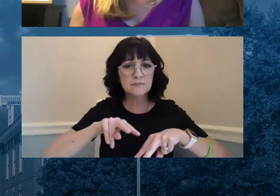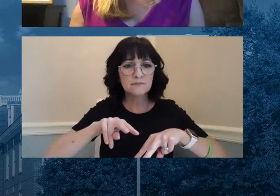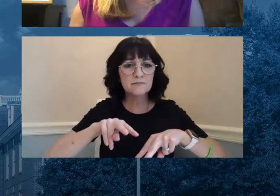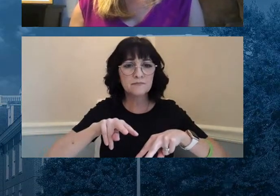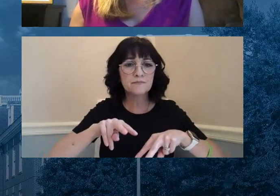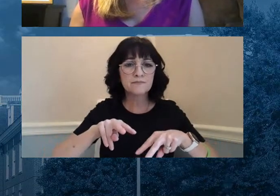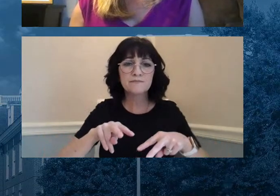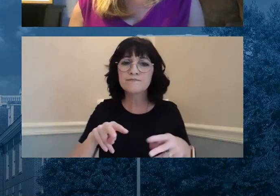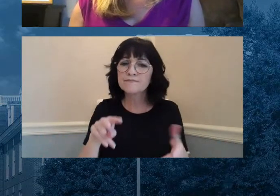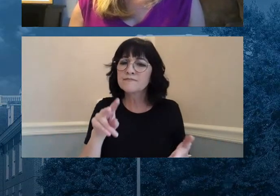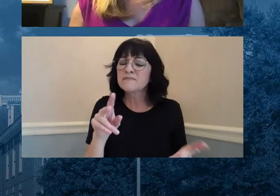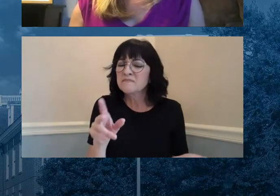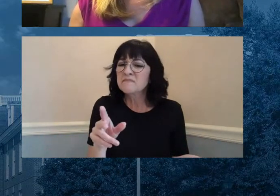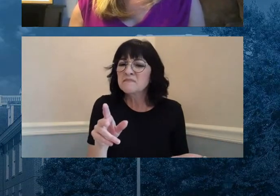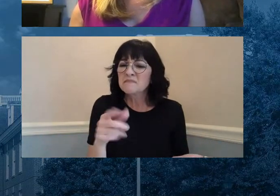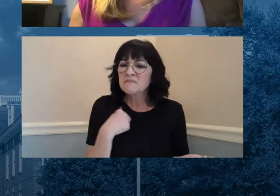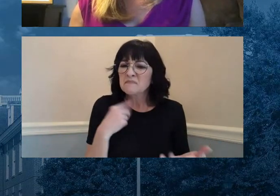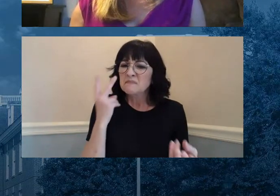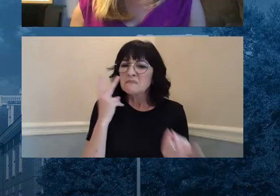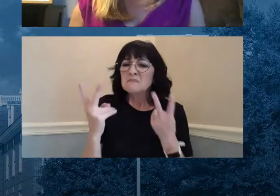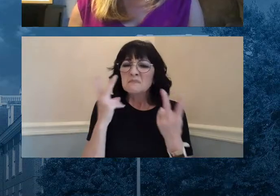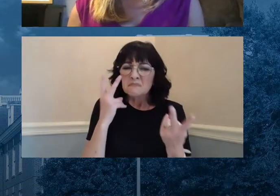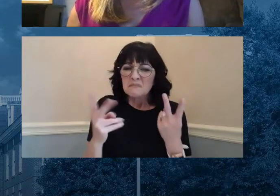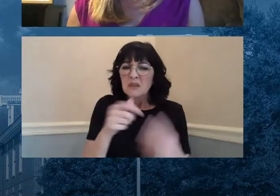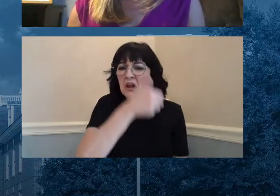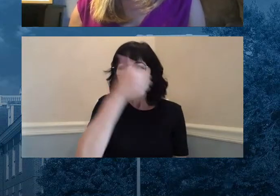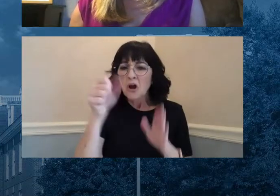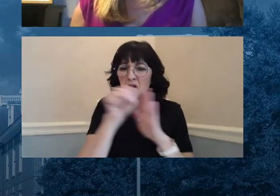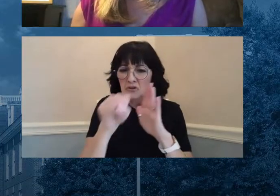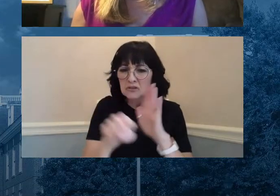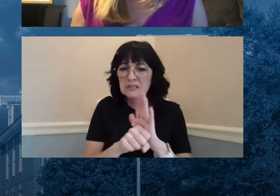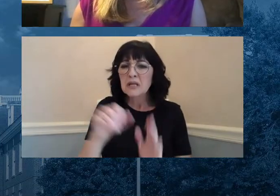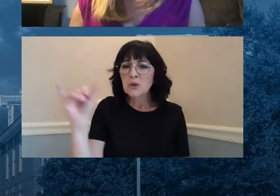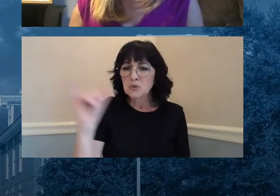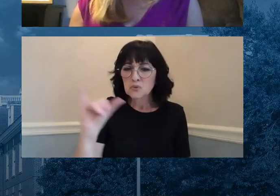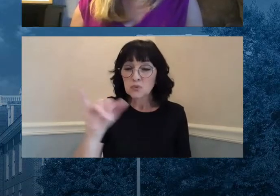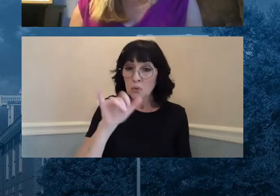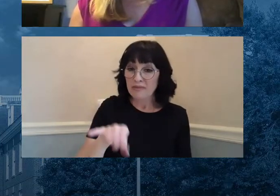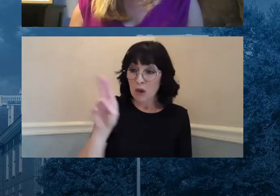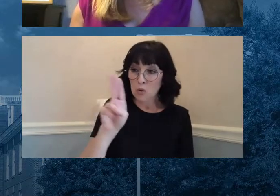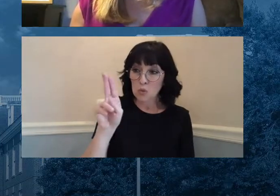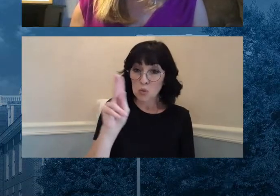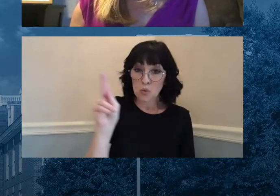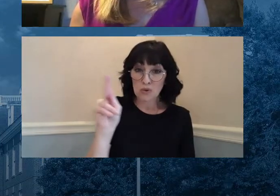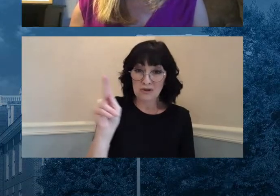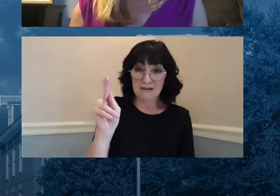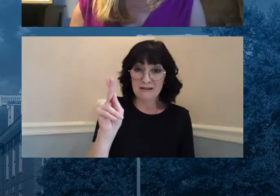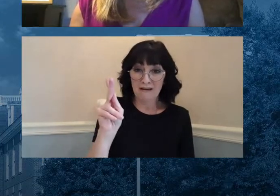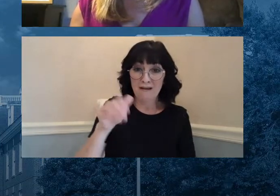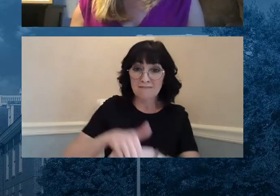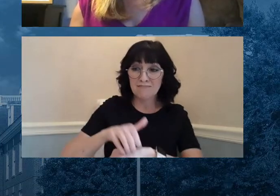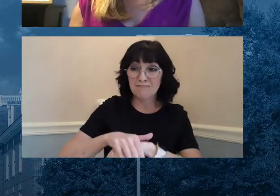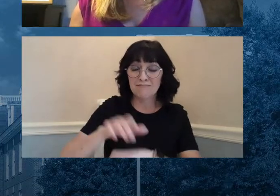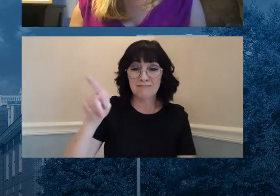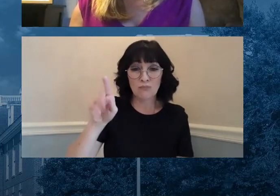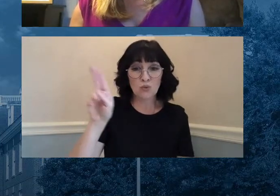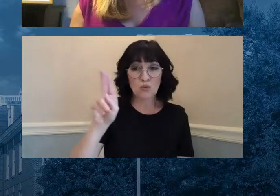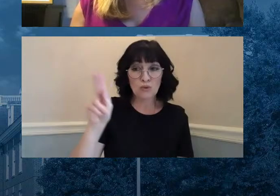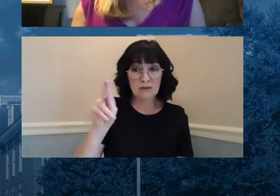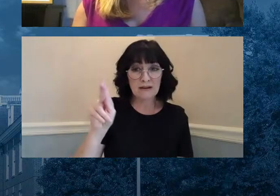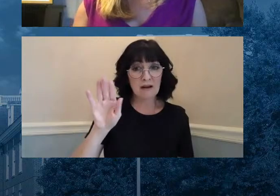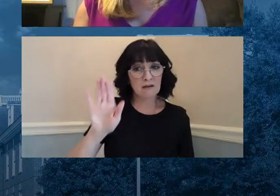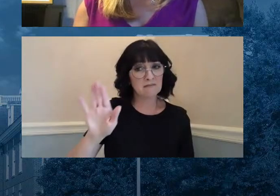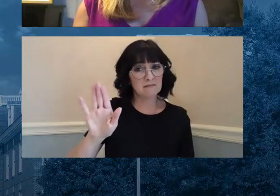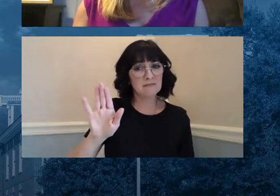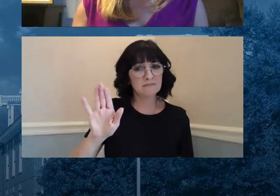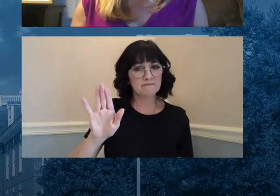what has been seen nationally. This UK strain has become the predominant strain of